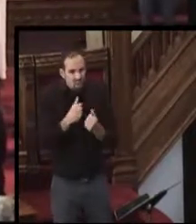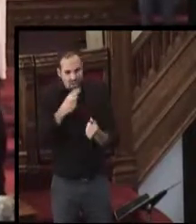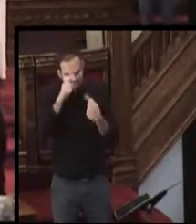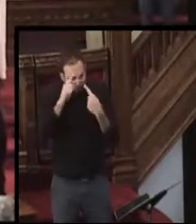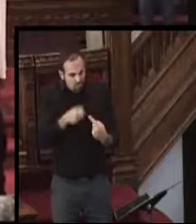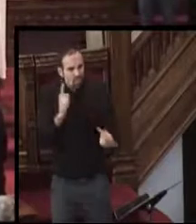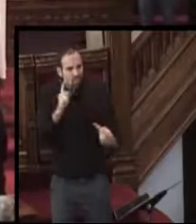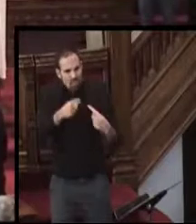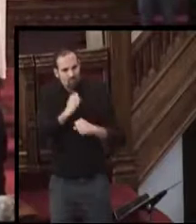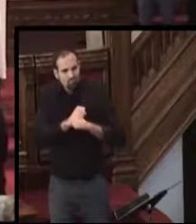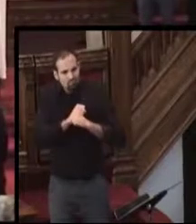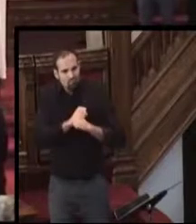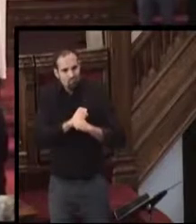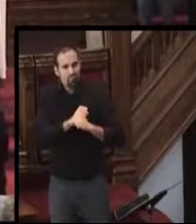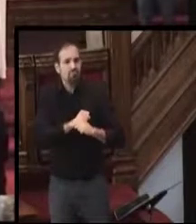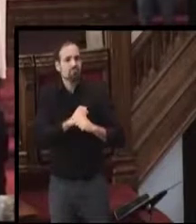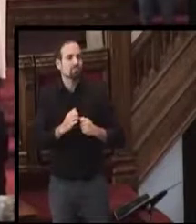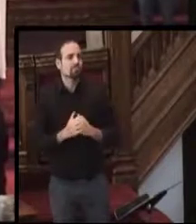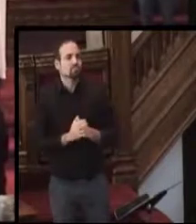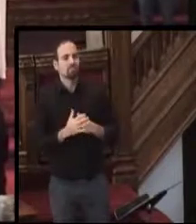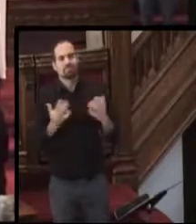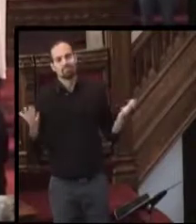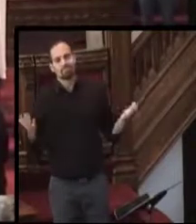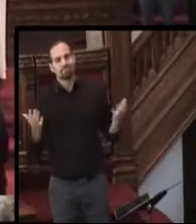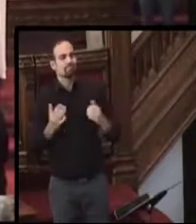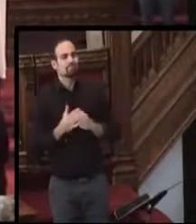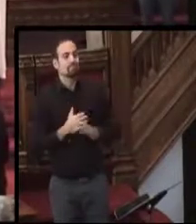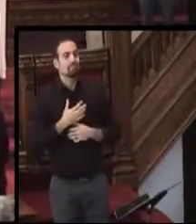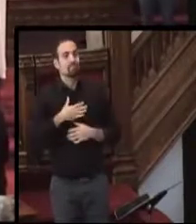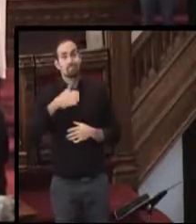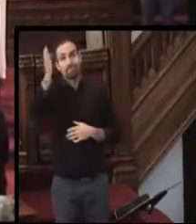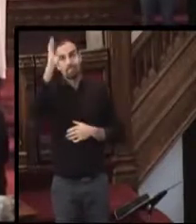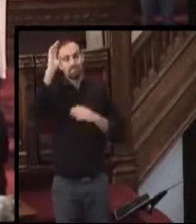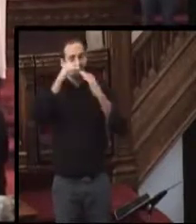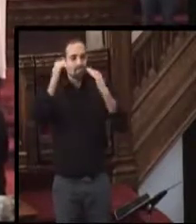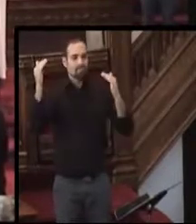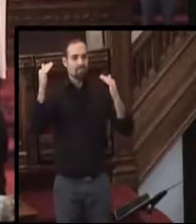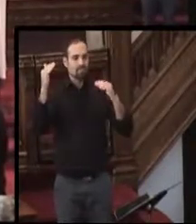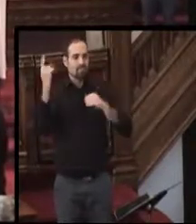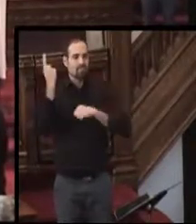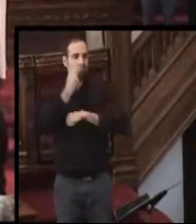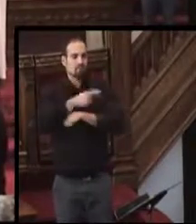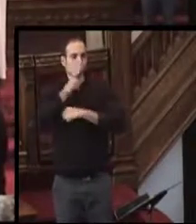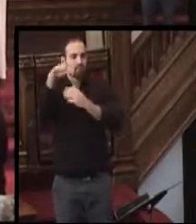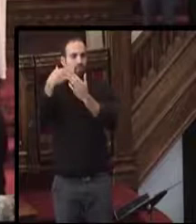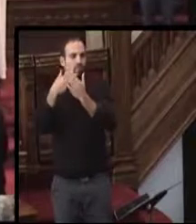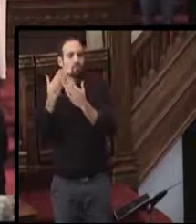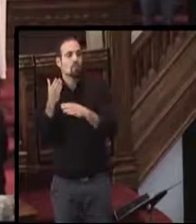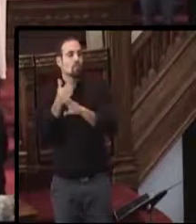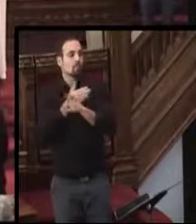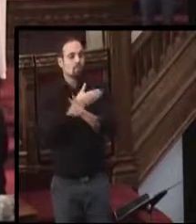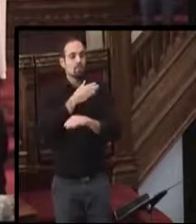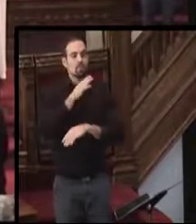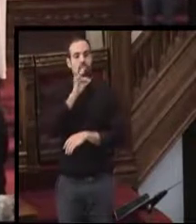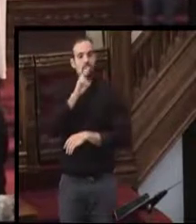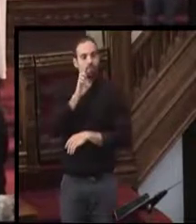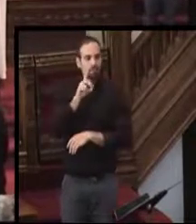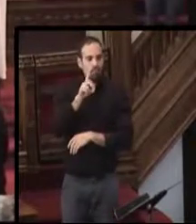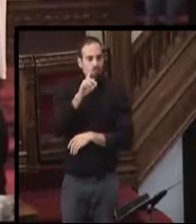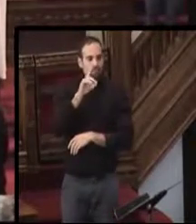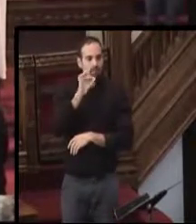so, you know, Mom arriving in heaven a few days before Phelps gave her a chance to smooth off some of her rough edges so she